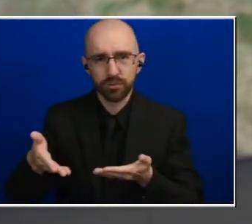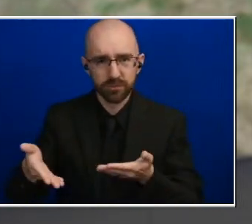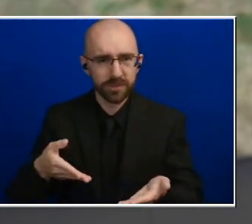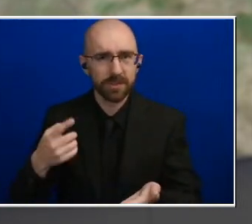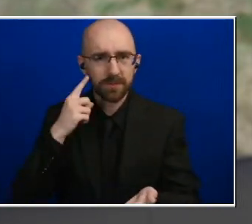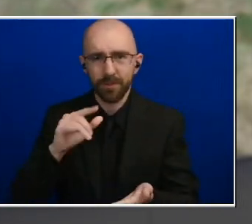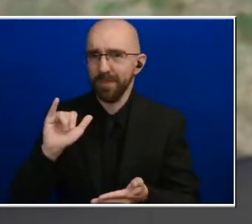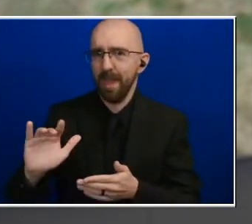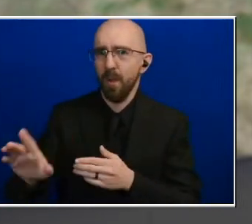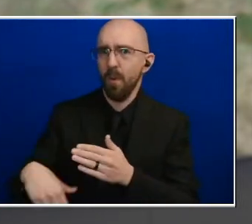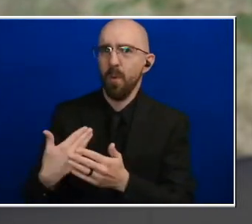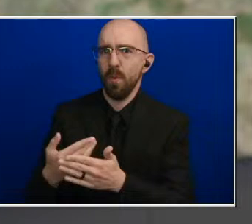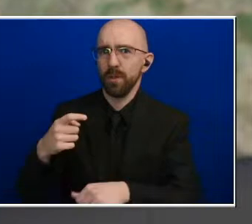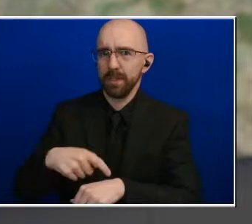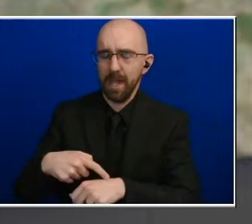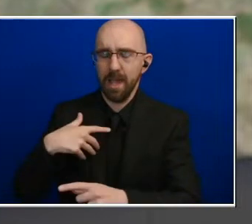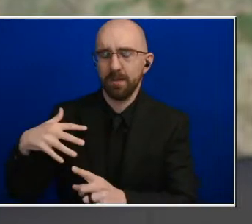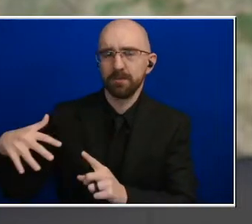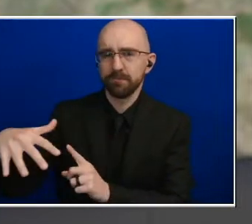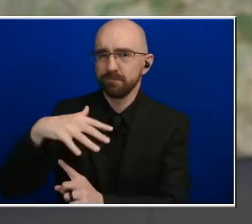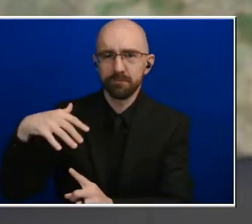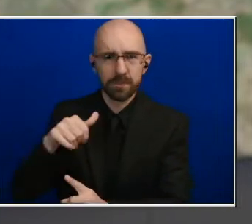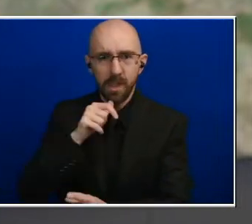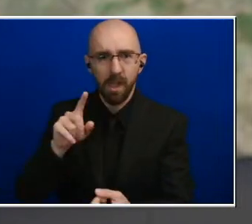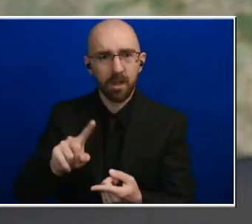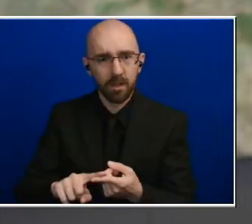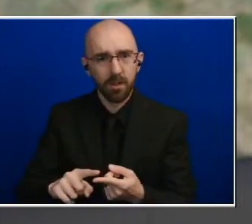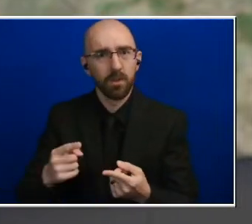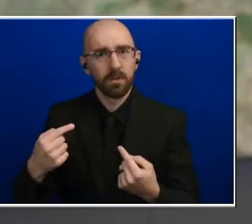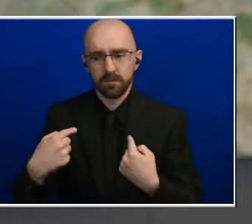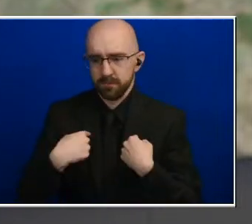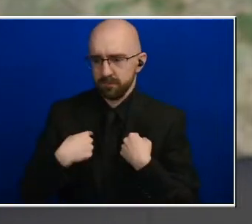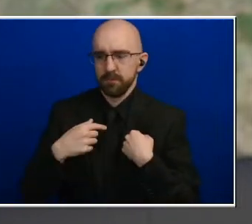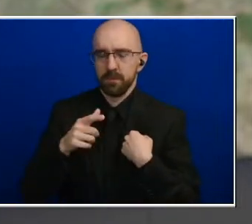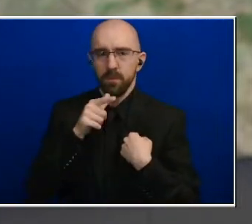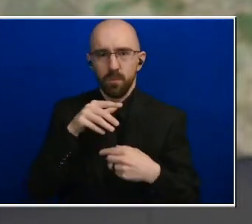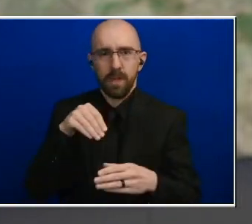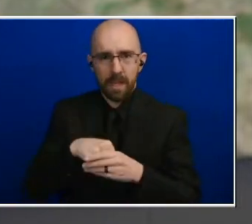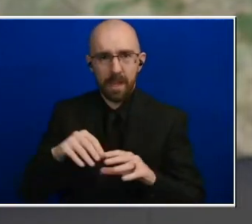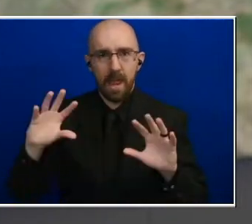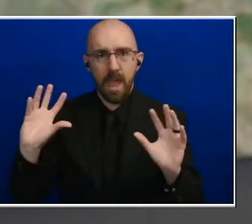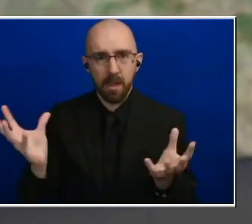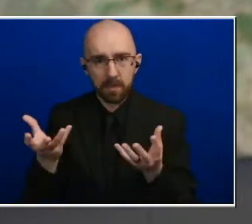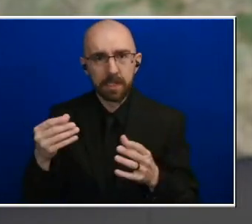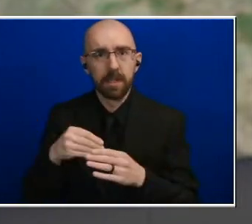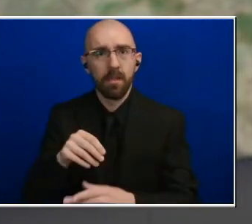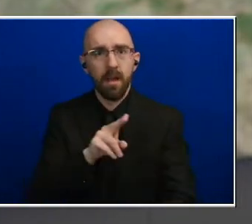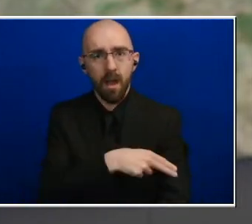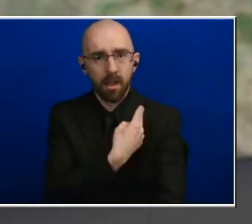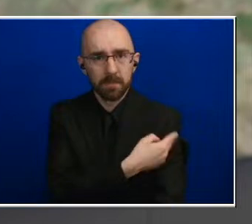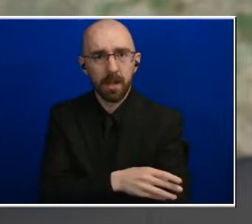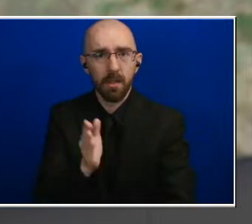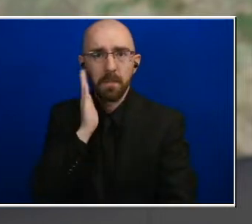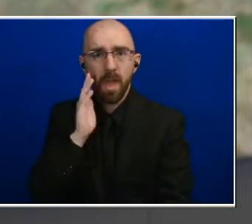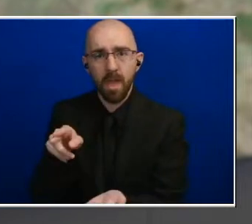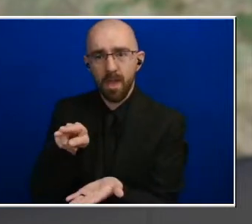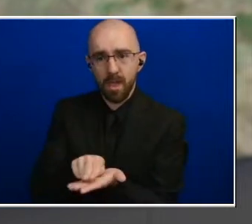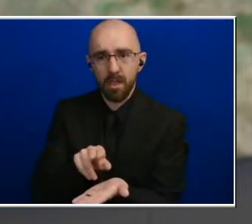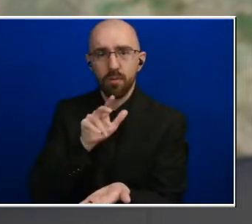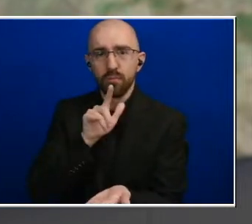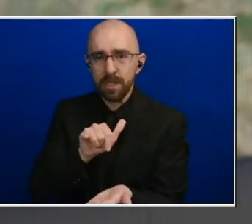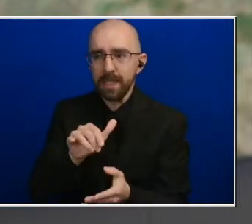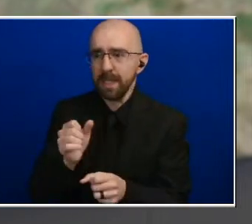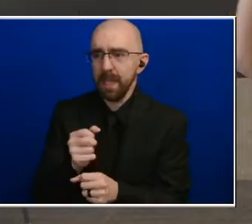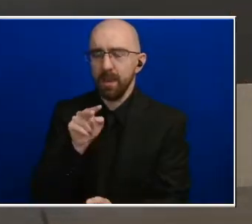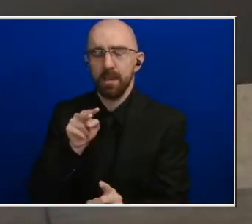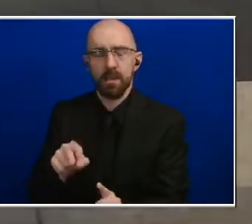time. And it's not until you are the one in the ambulance and in the hospital bed that you really get a perception of how it